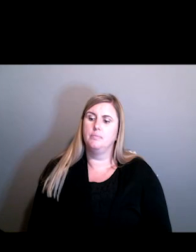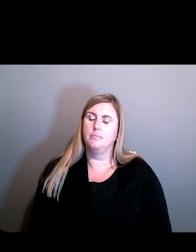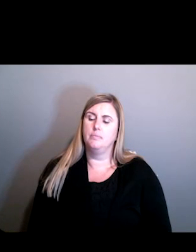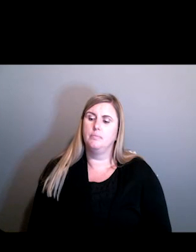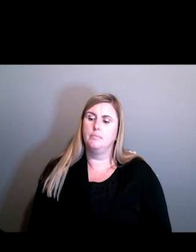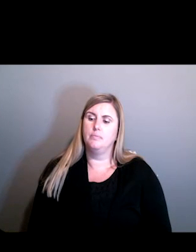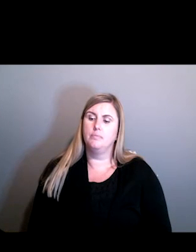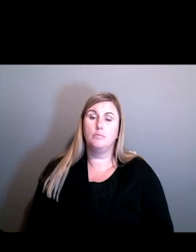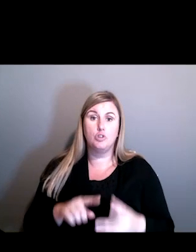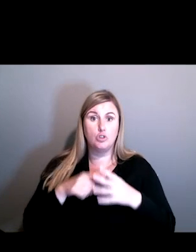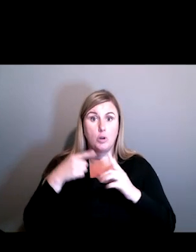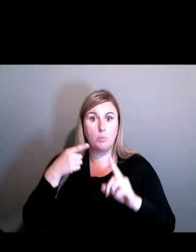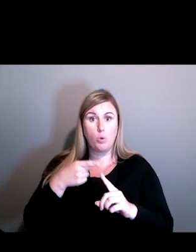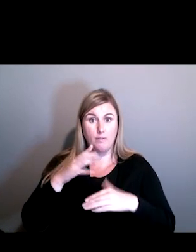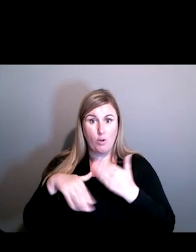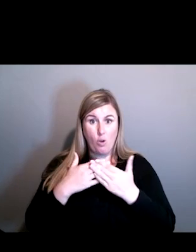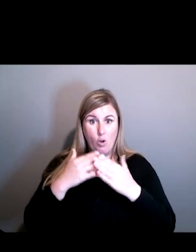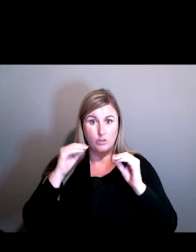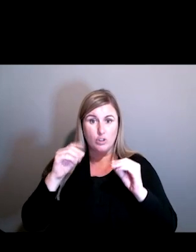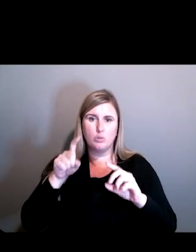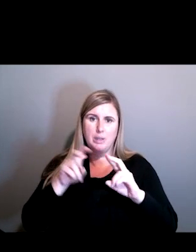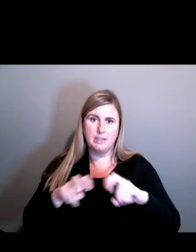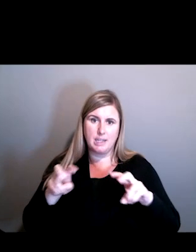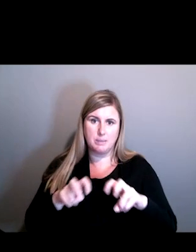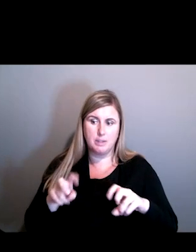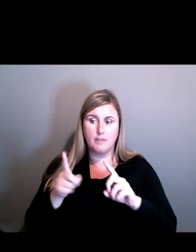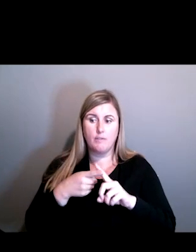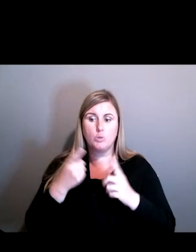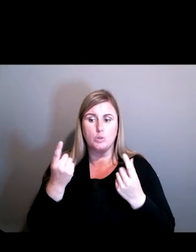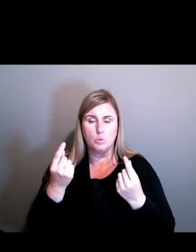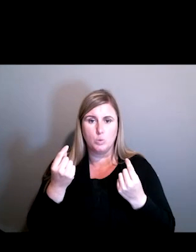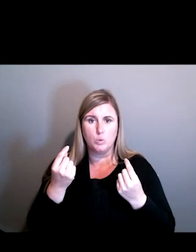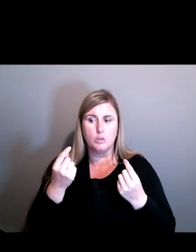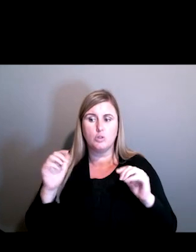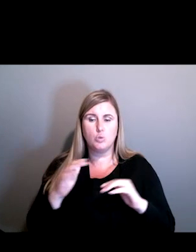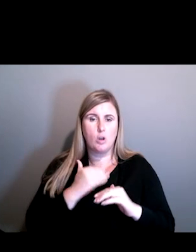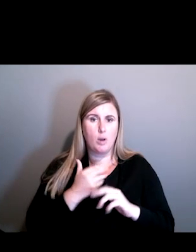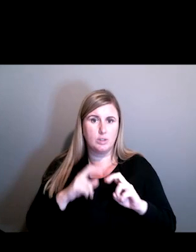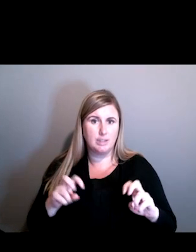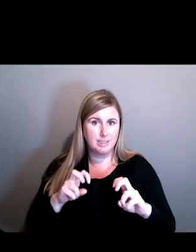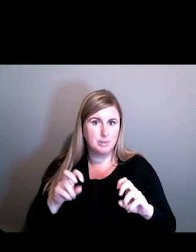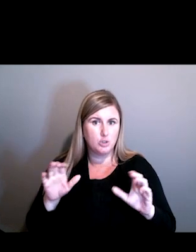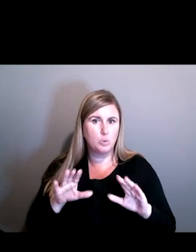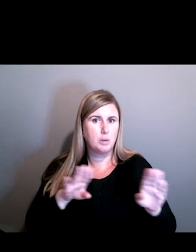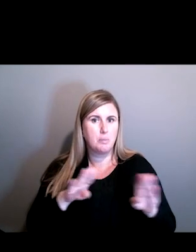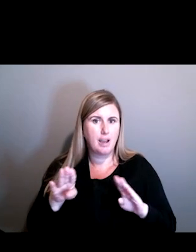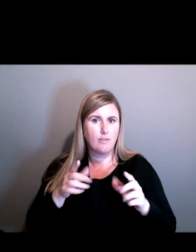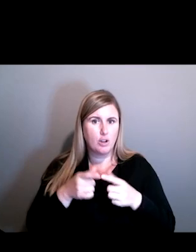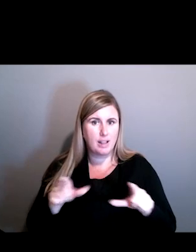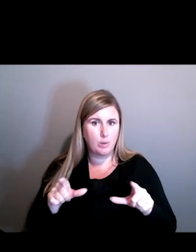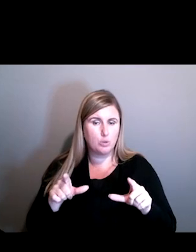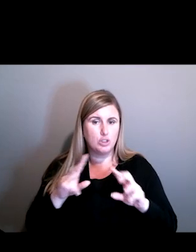So the starting point for all instruction is assessment. So the first thing we need to do is do our assessments, do